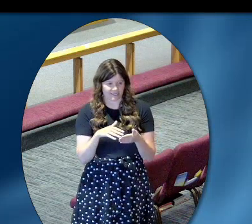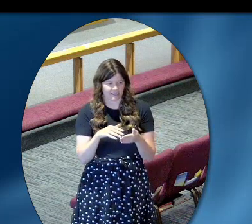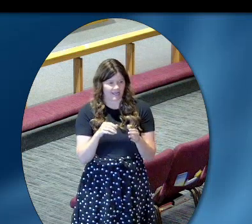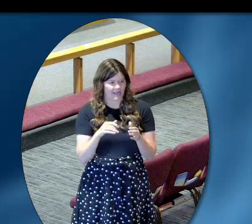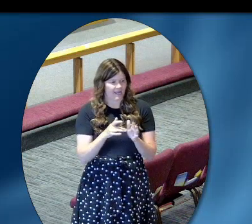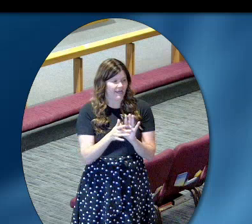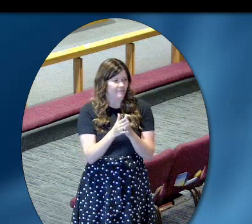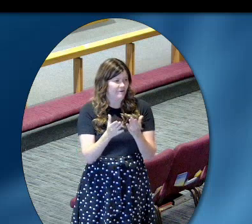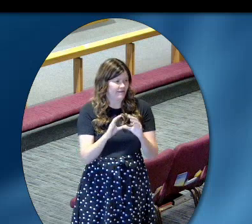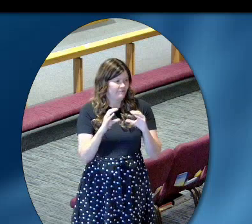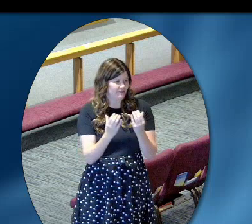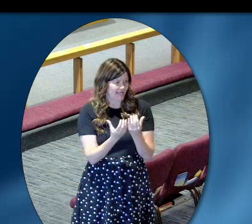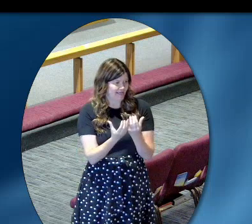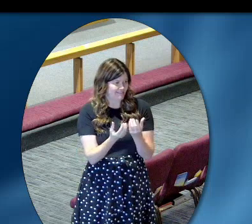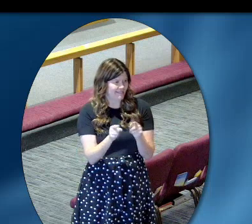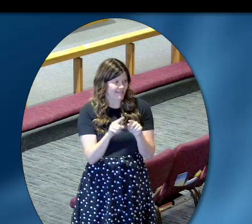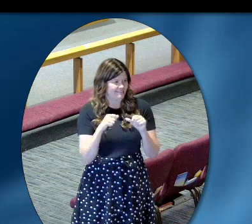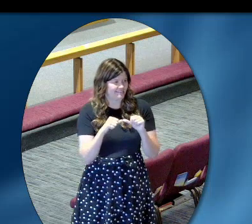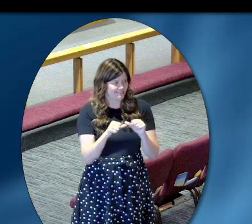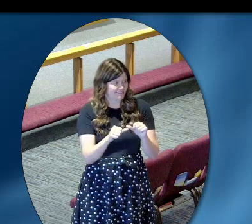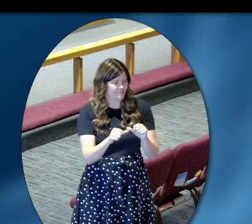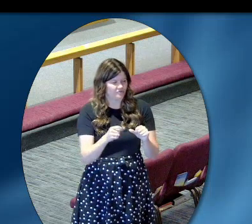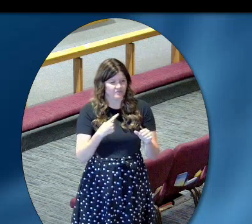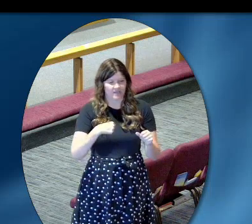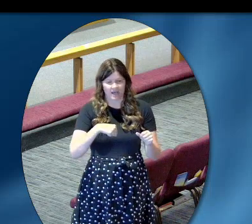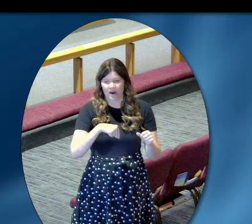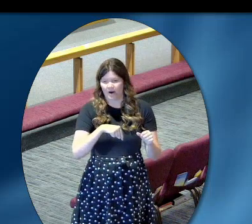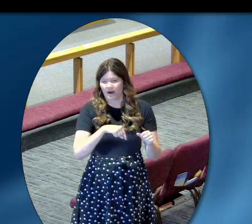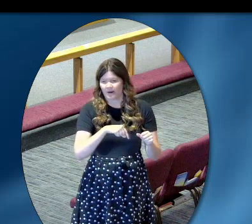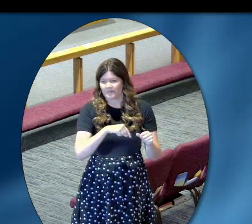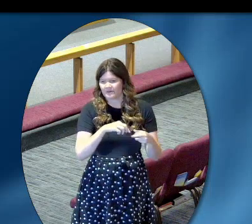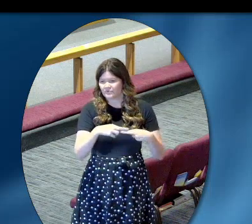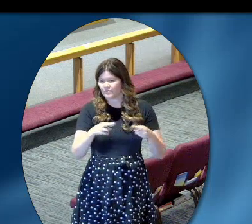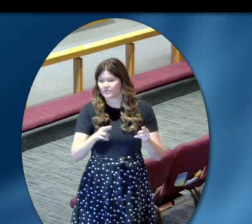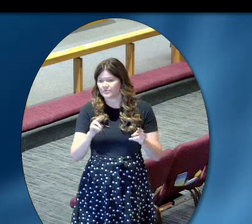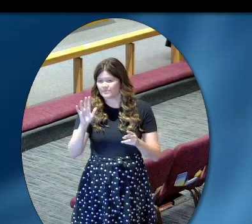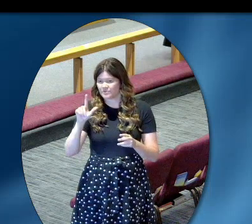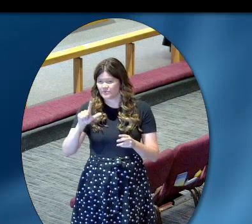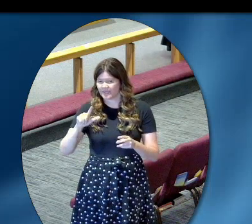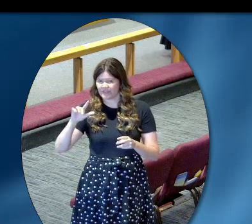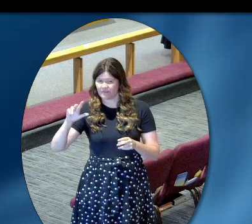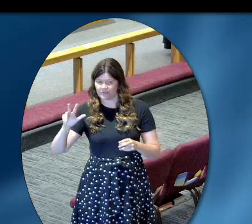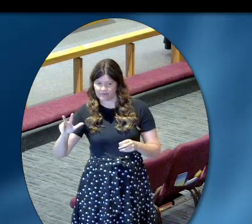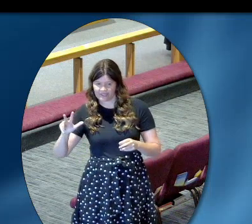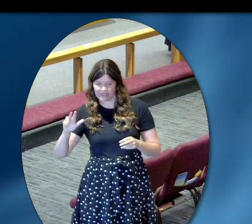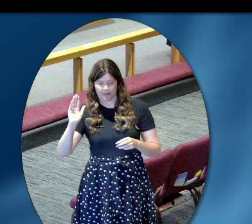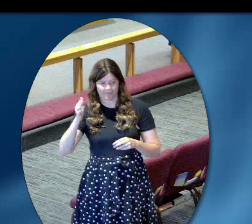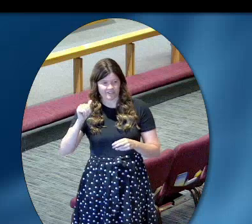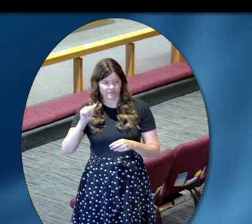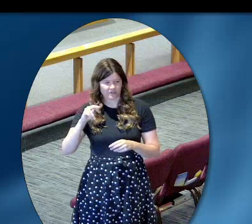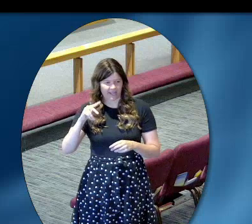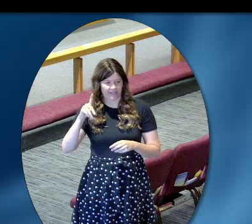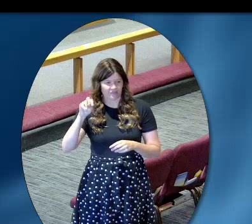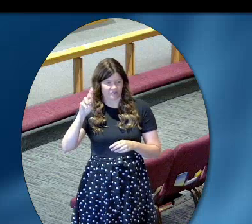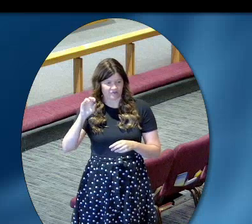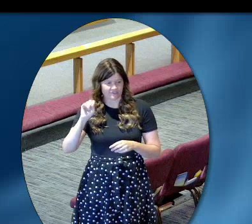class continues, looking up the lessons in room 23. Pastor Anderson will start that here in just a little